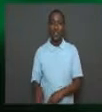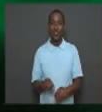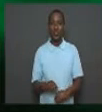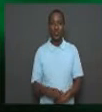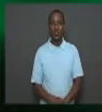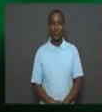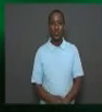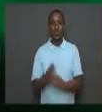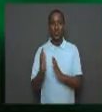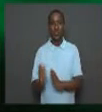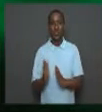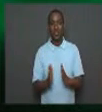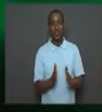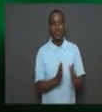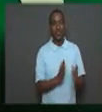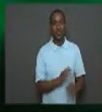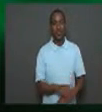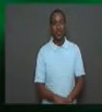Students, let's get ready.